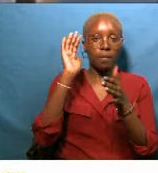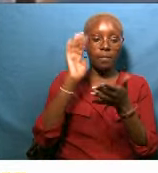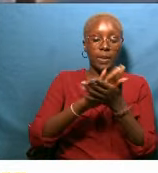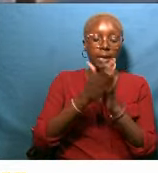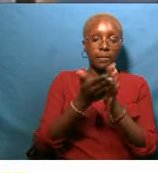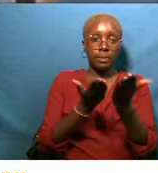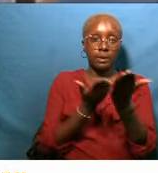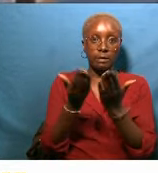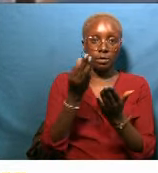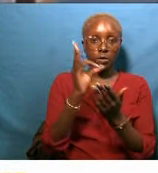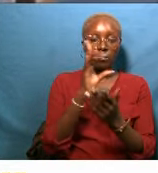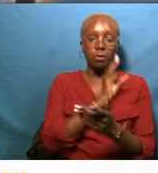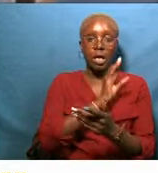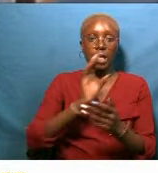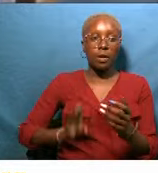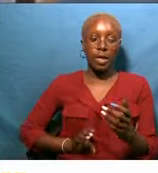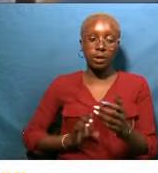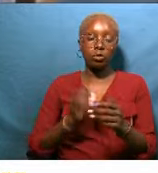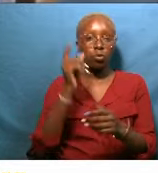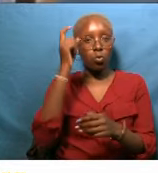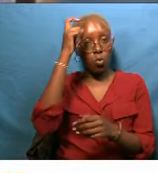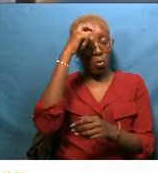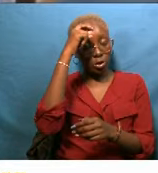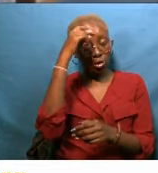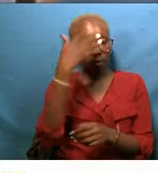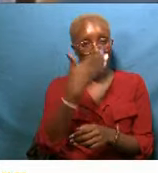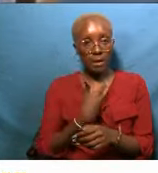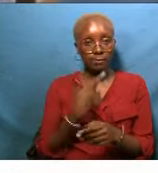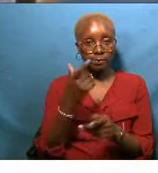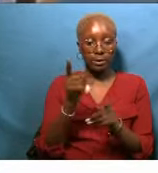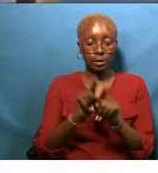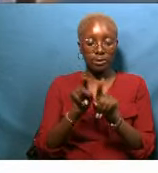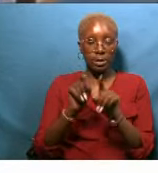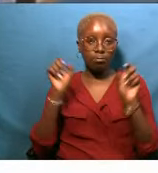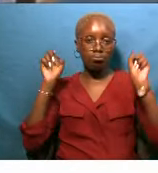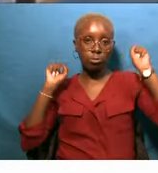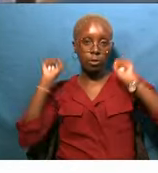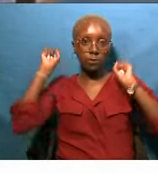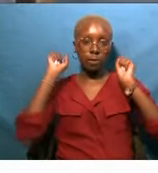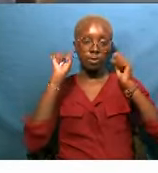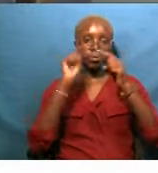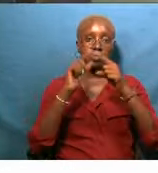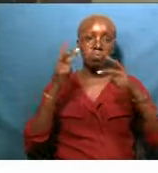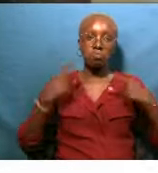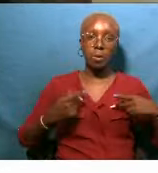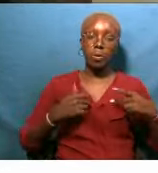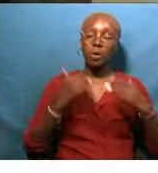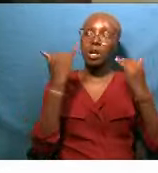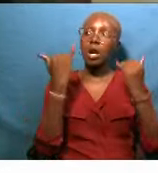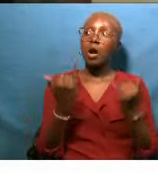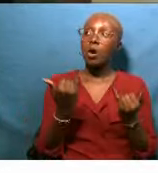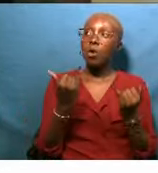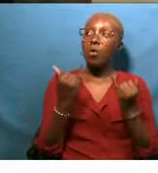me, and a shepherd of his people. I present to you